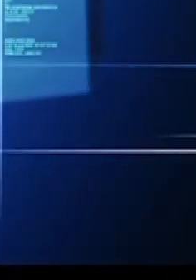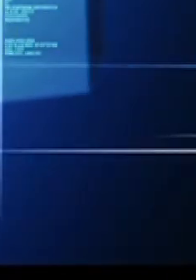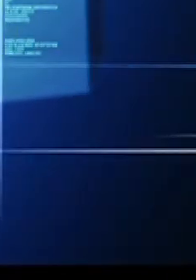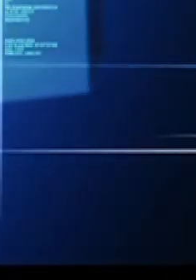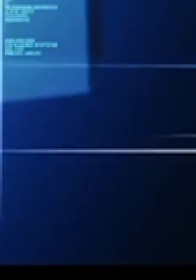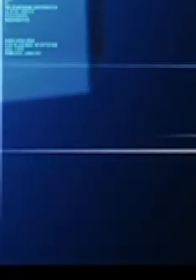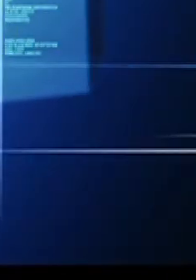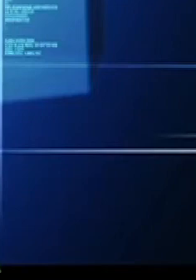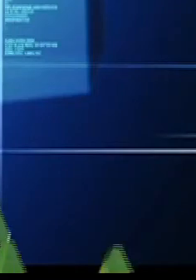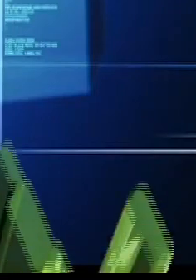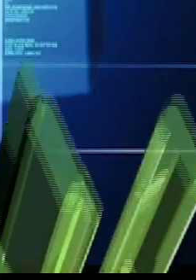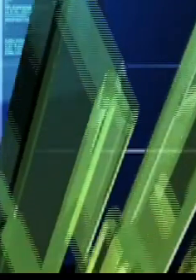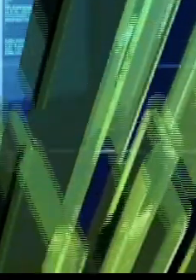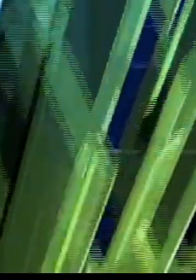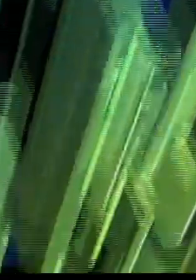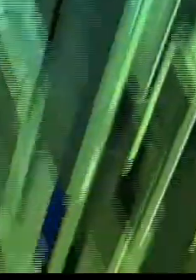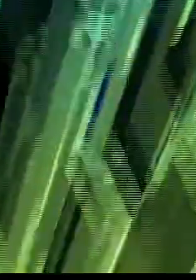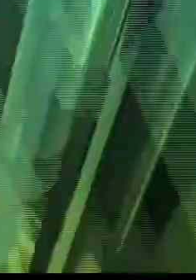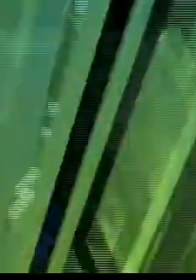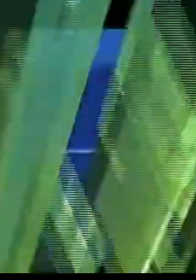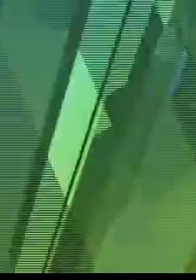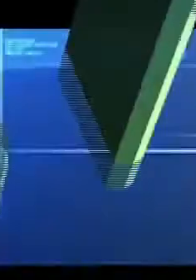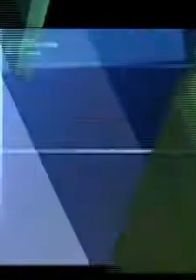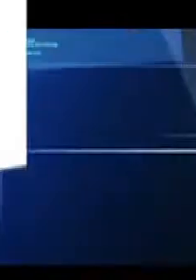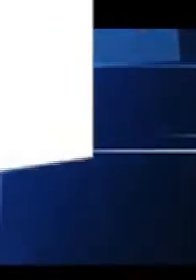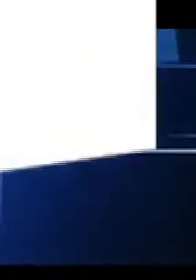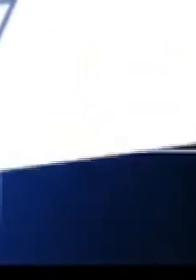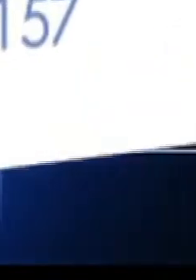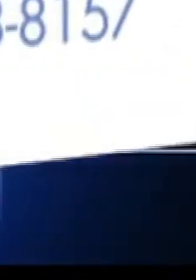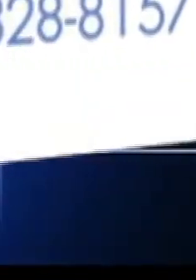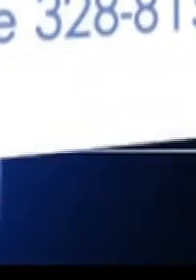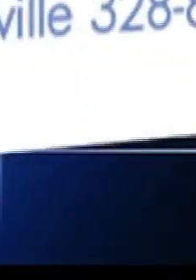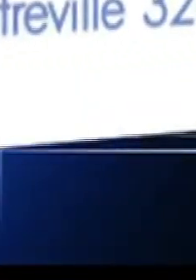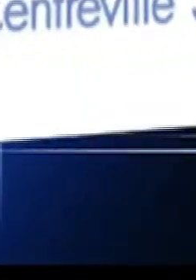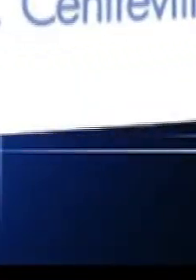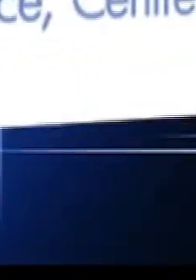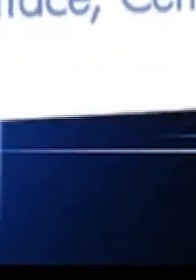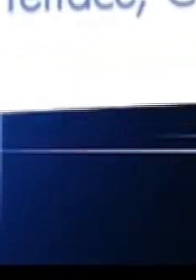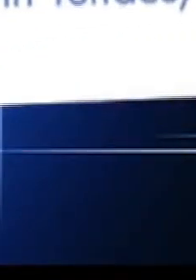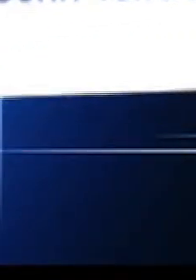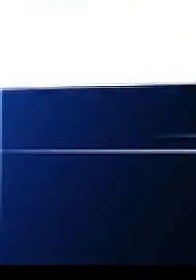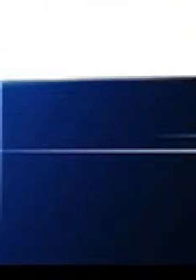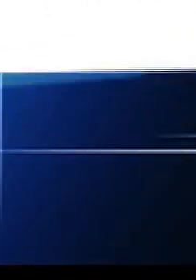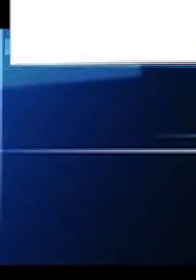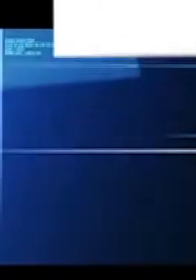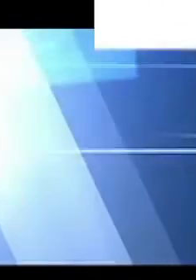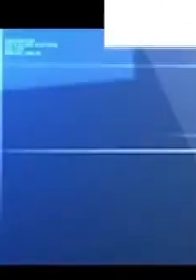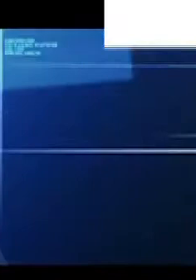This is ZNS Total Sports, brought to you by 4th Terrace Diagnostic Center.